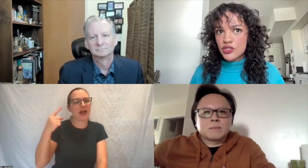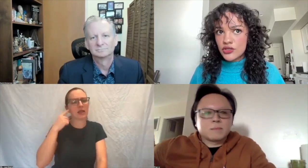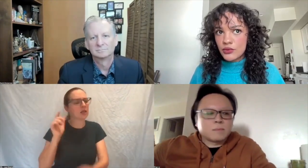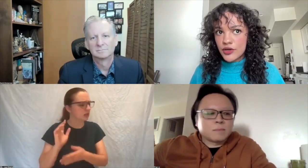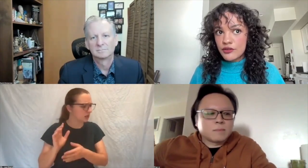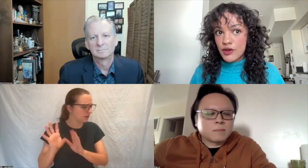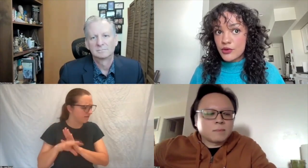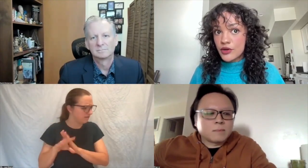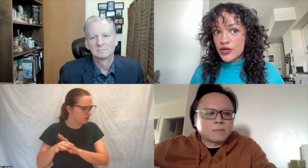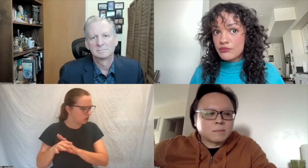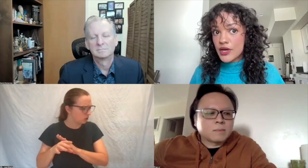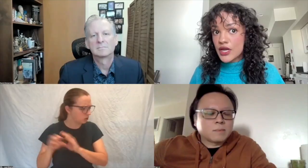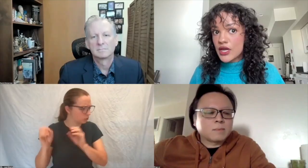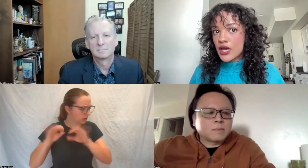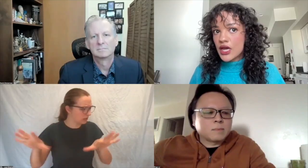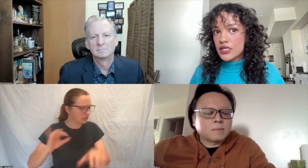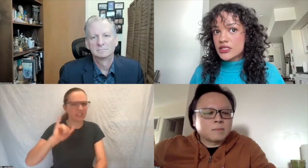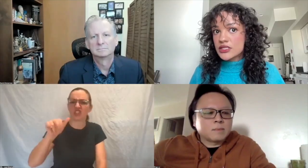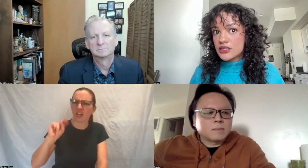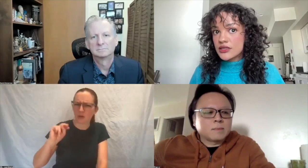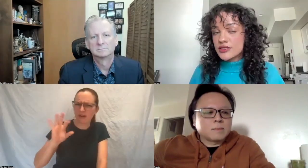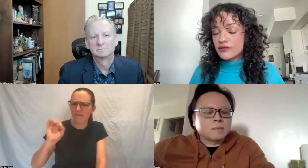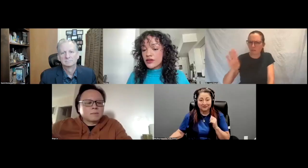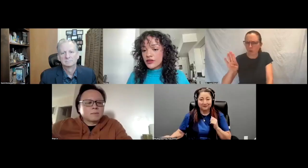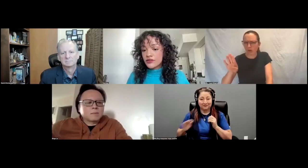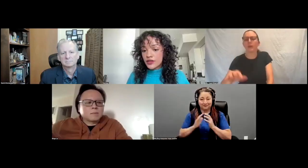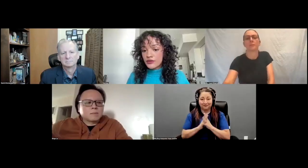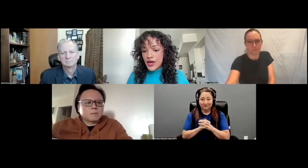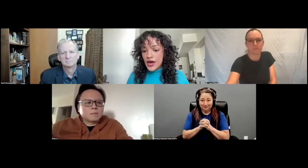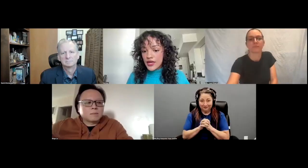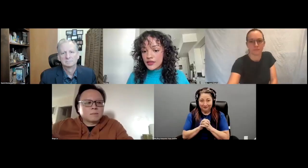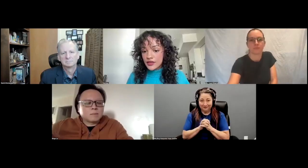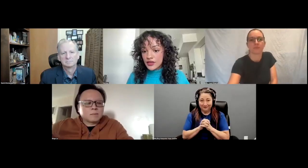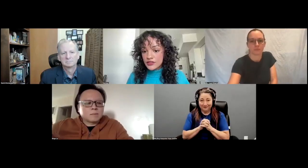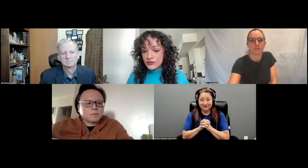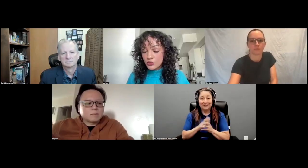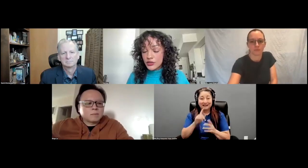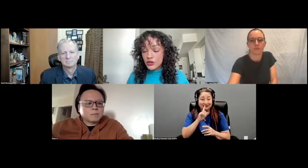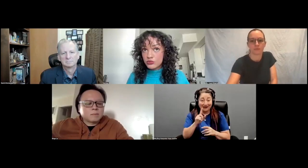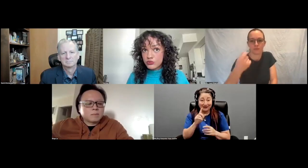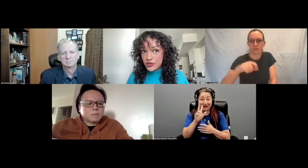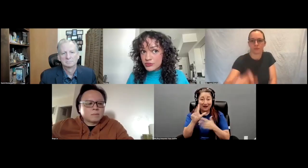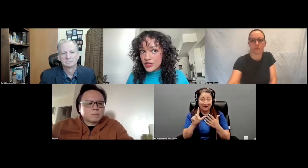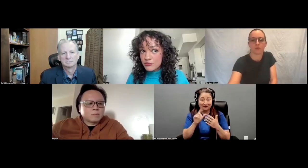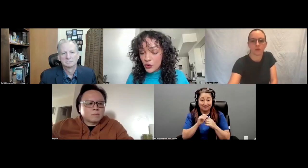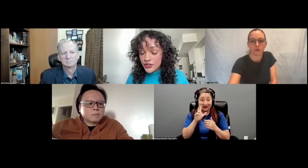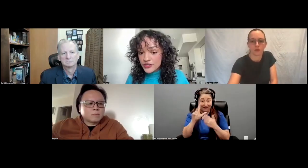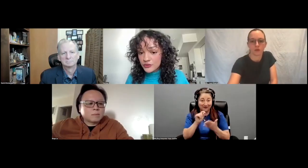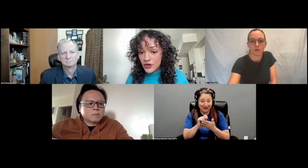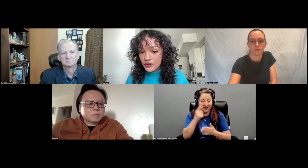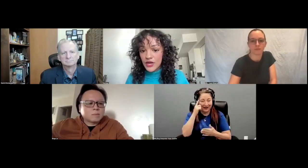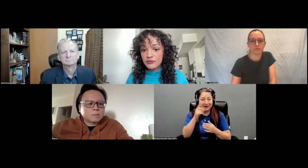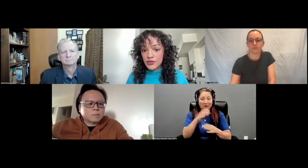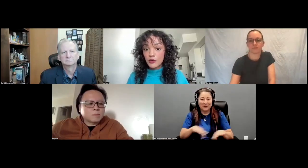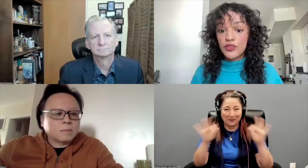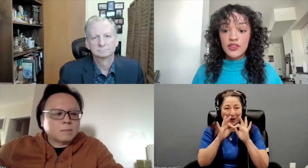out January or February, but it's definitely a video that I think will be incredibly important for